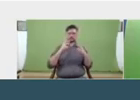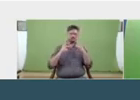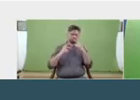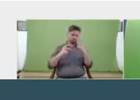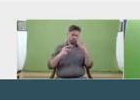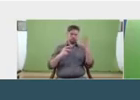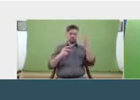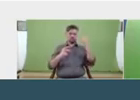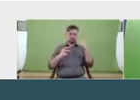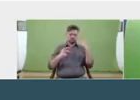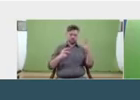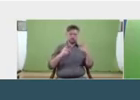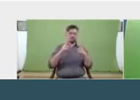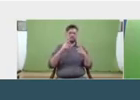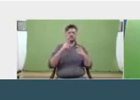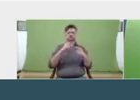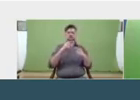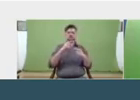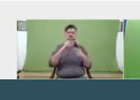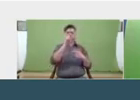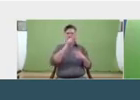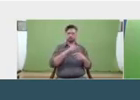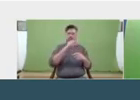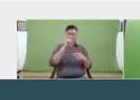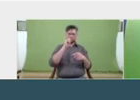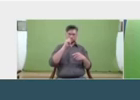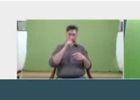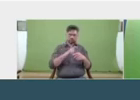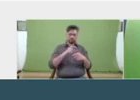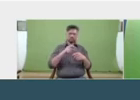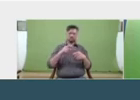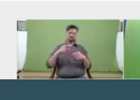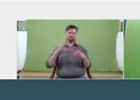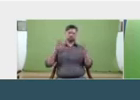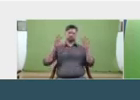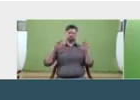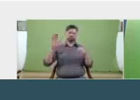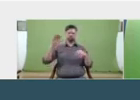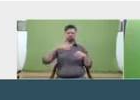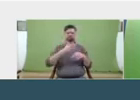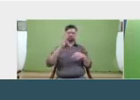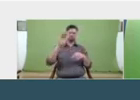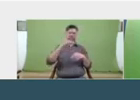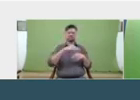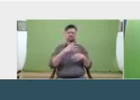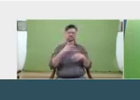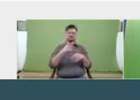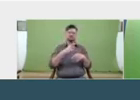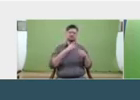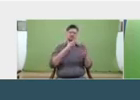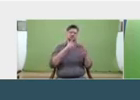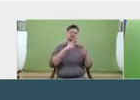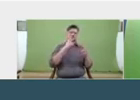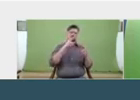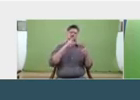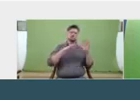is dragon that is v s o john saw or dragon okay translation but you start with the verb and